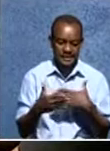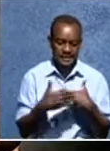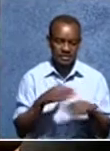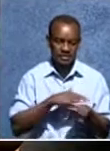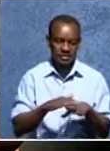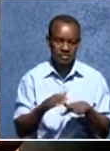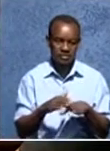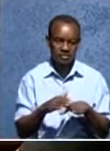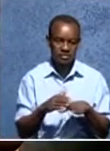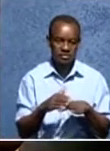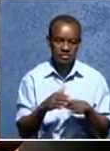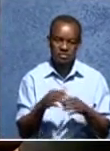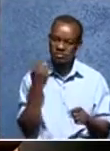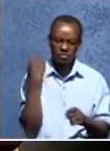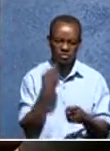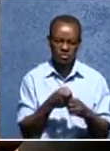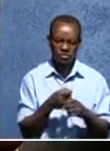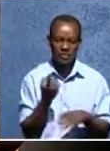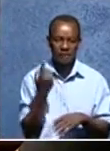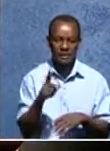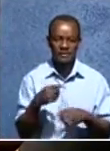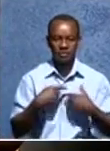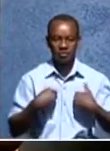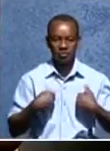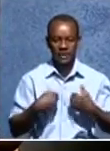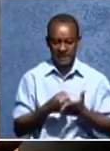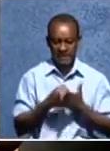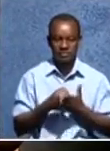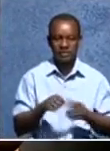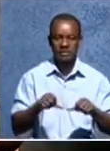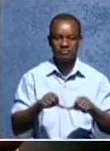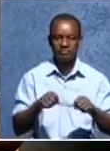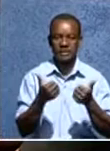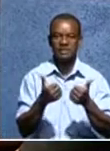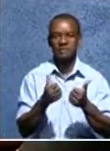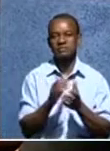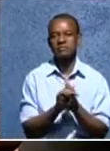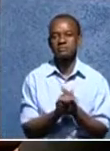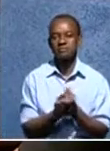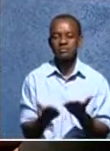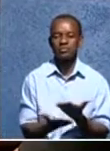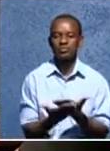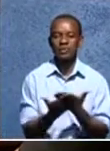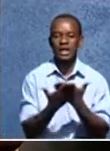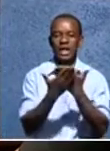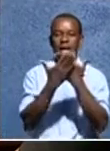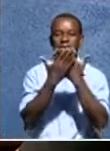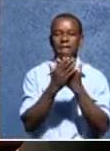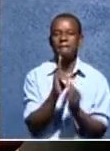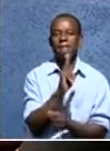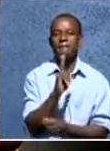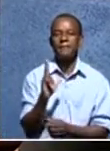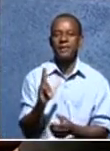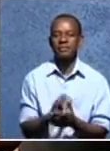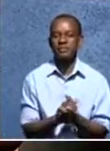a tourism board to continue to market the destination. In fact, we are so much involved in the